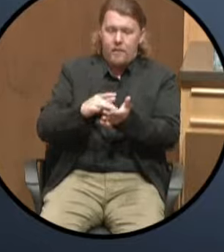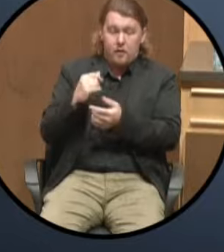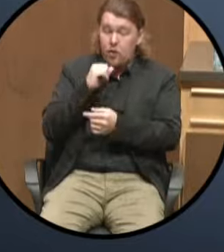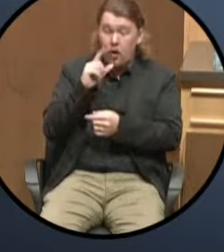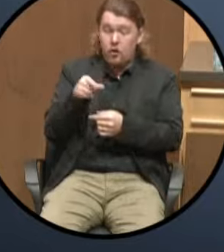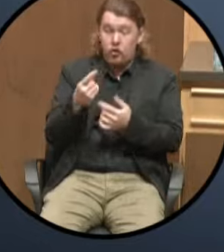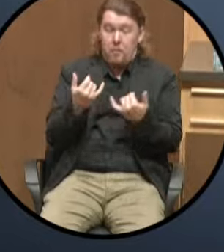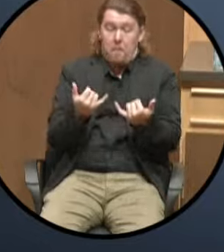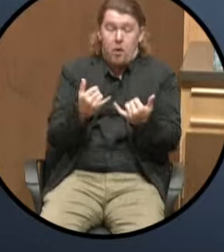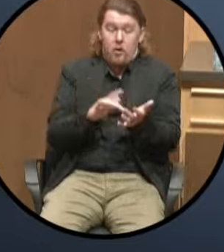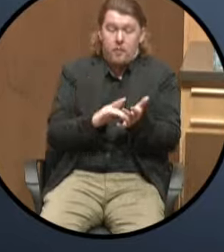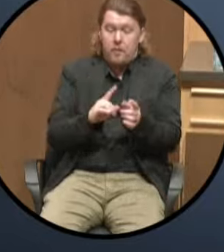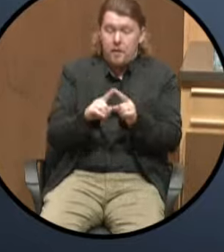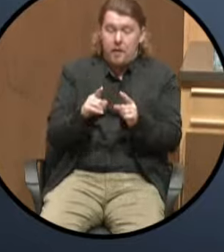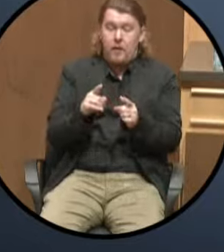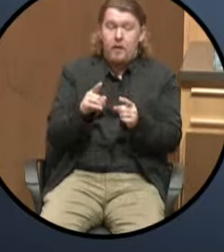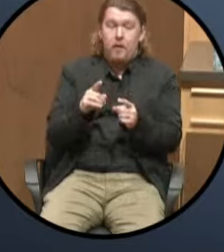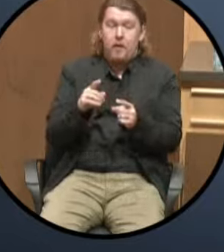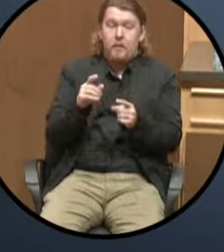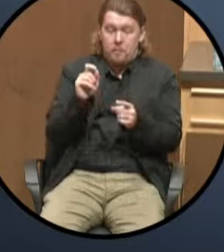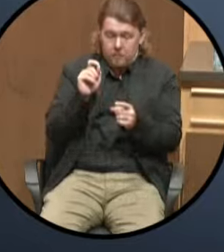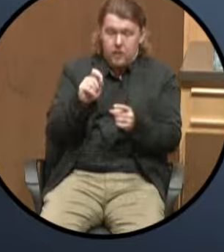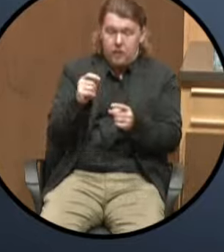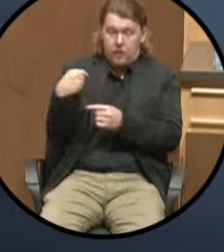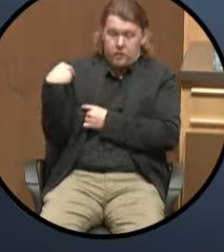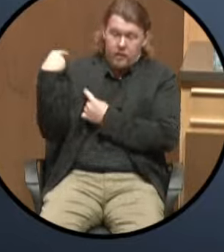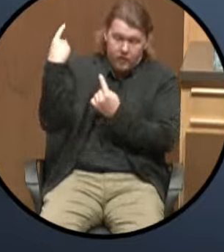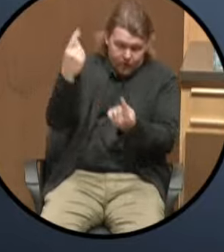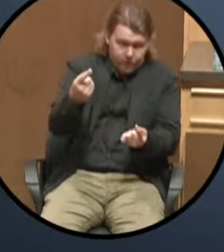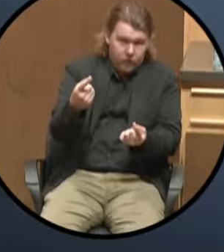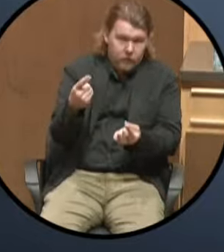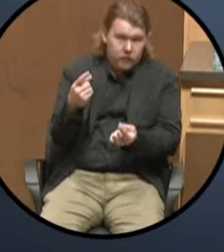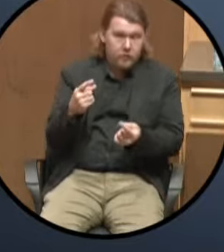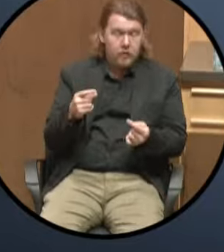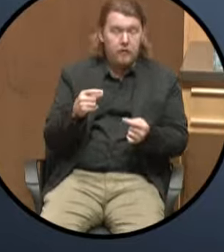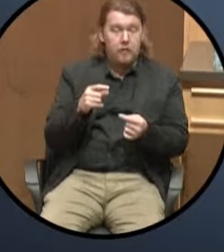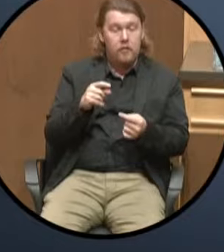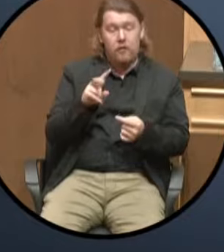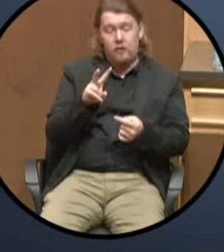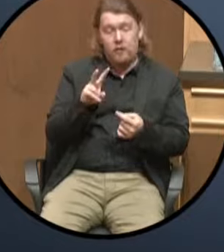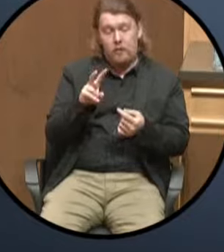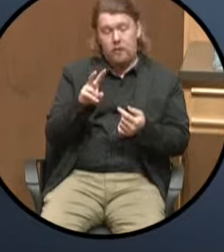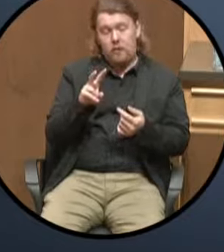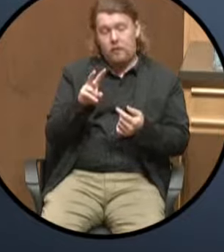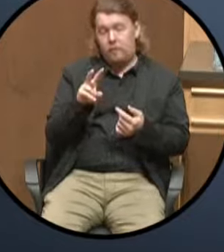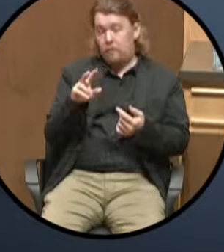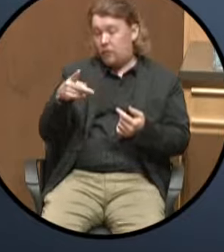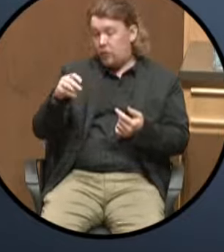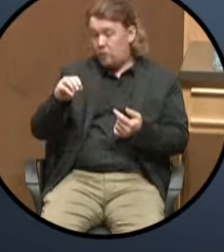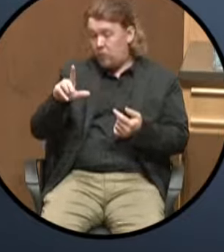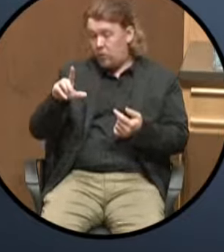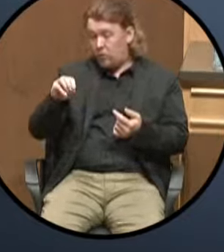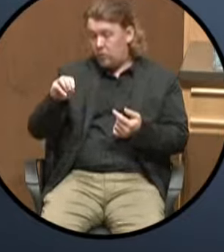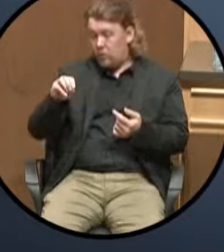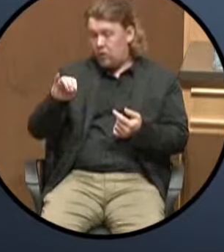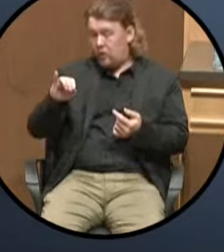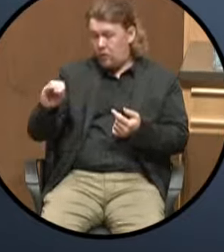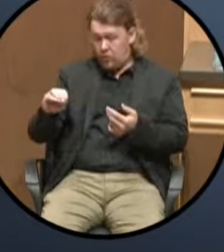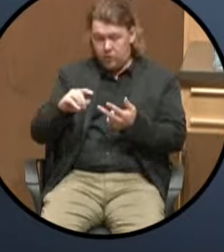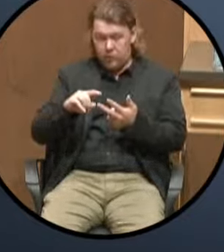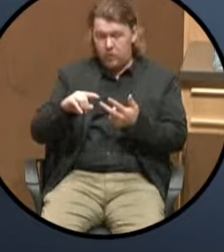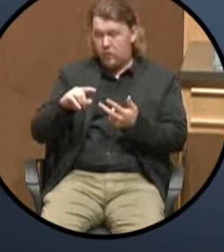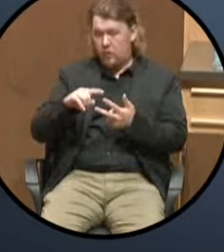modern medicine, in the history of medicine. Even the vaccines such as polio,